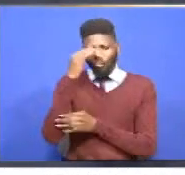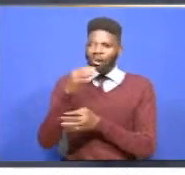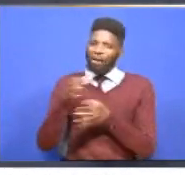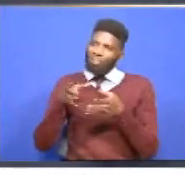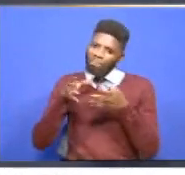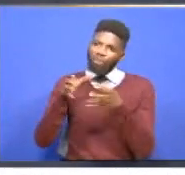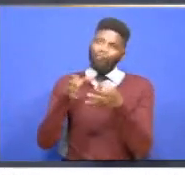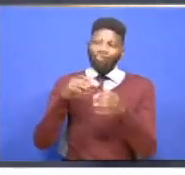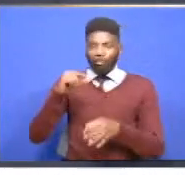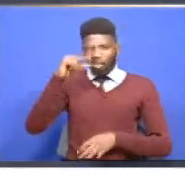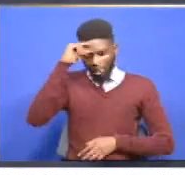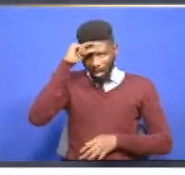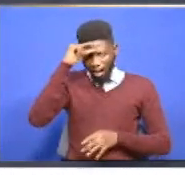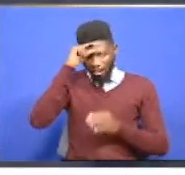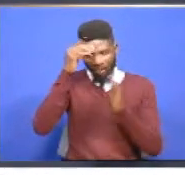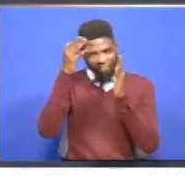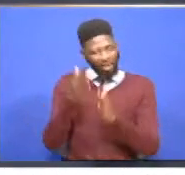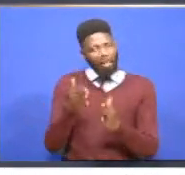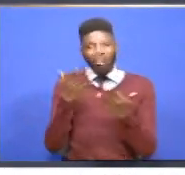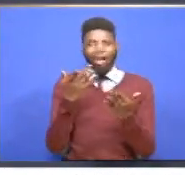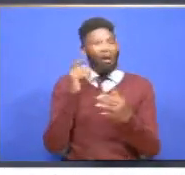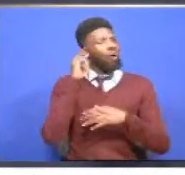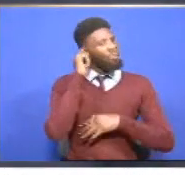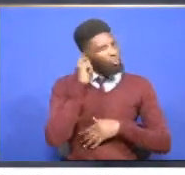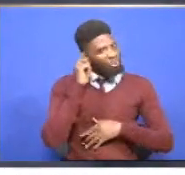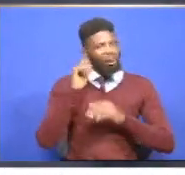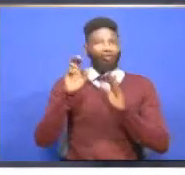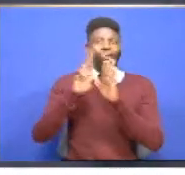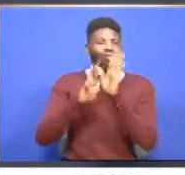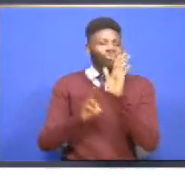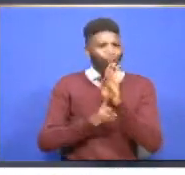to adhere to this, and yet nationally,